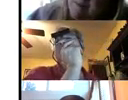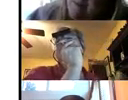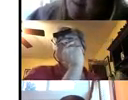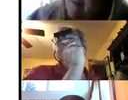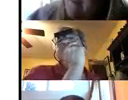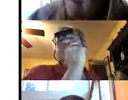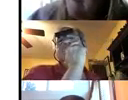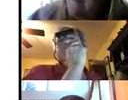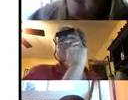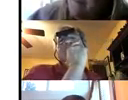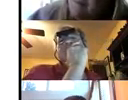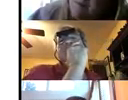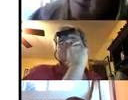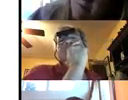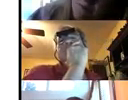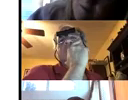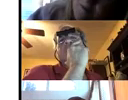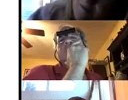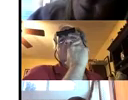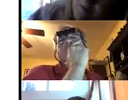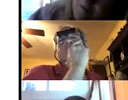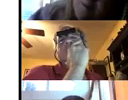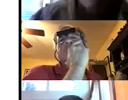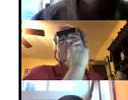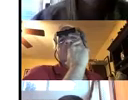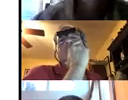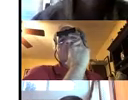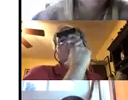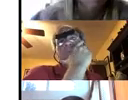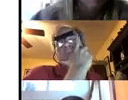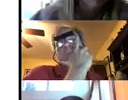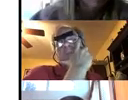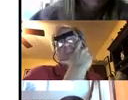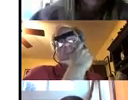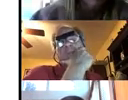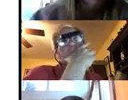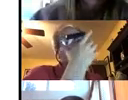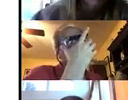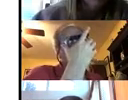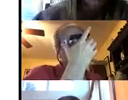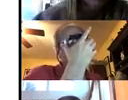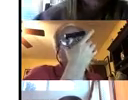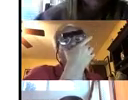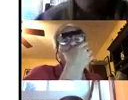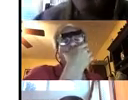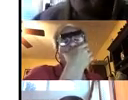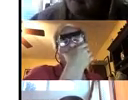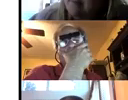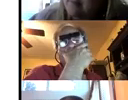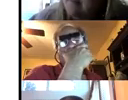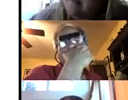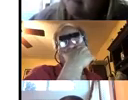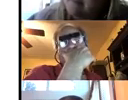theological things, like this church speaks in tongues and this one doesn't, but really the split was around race.